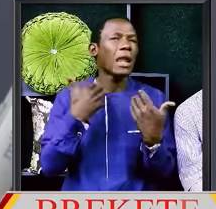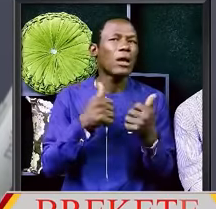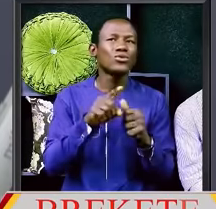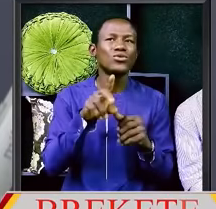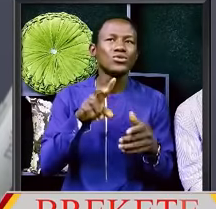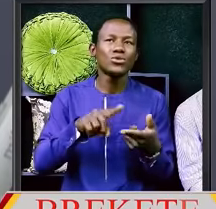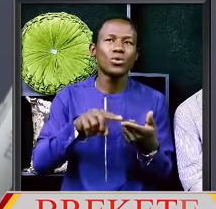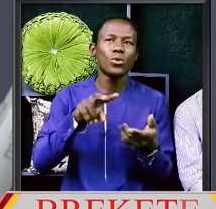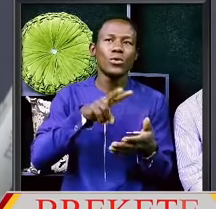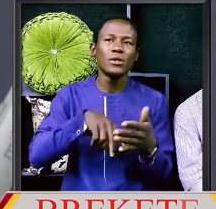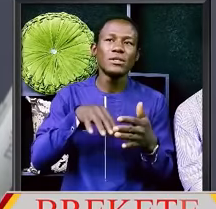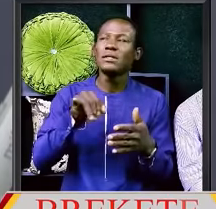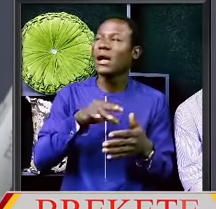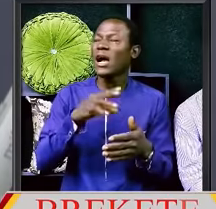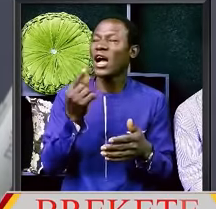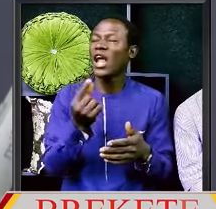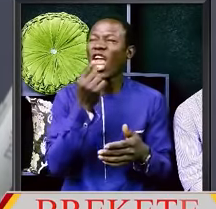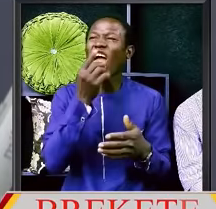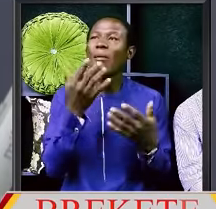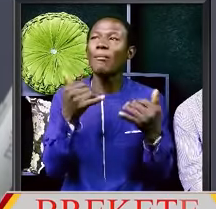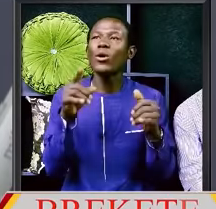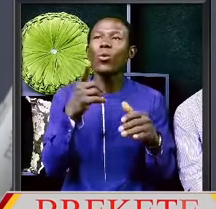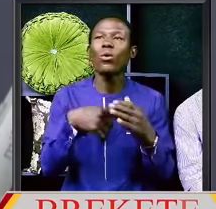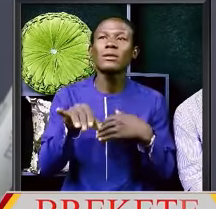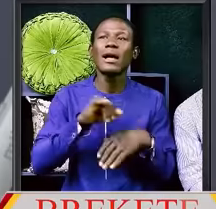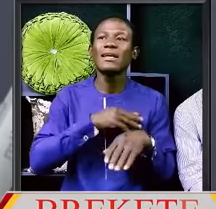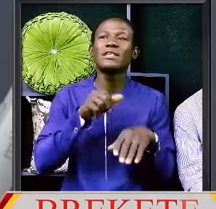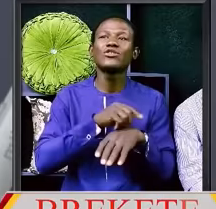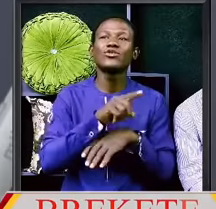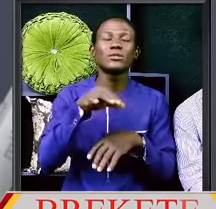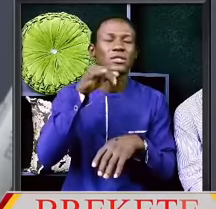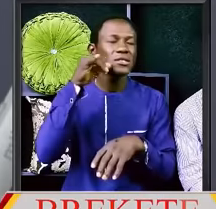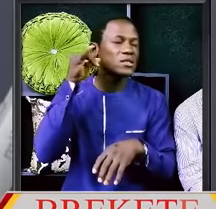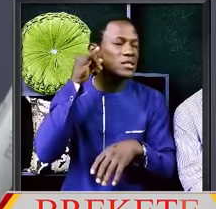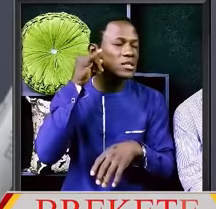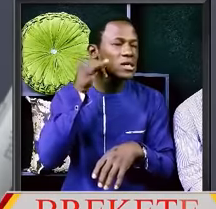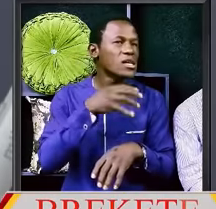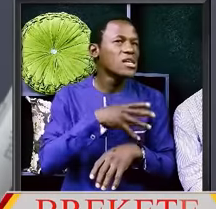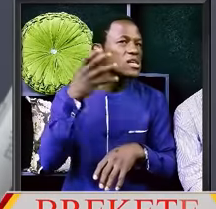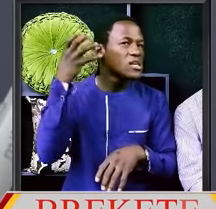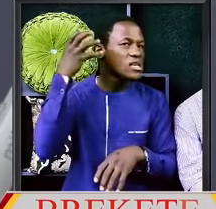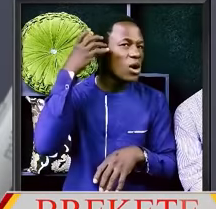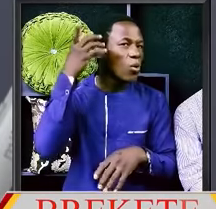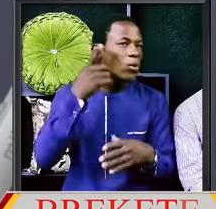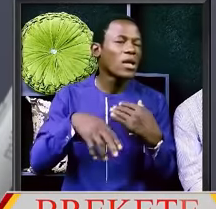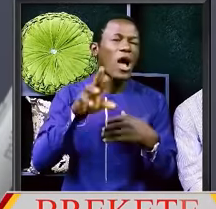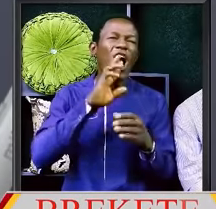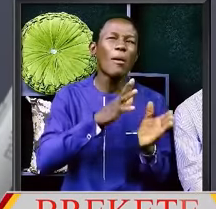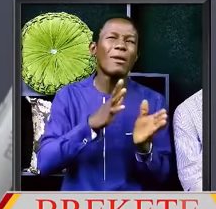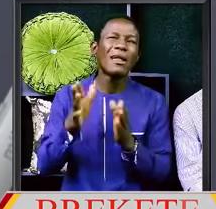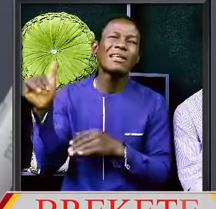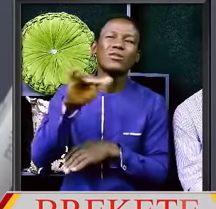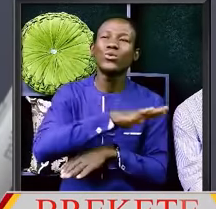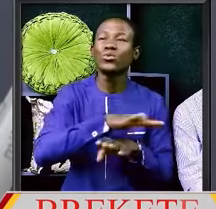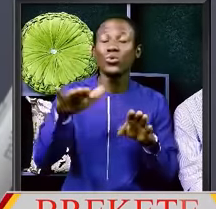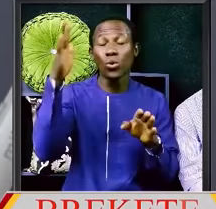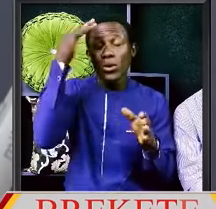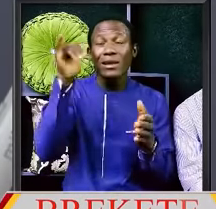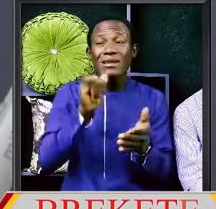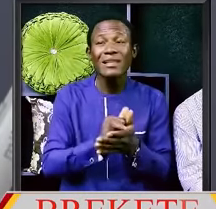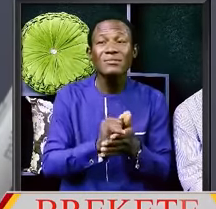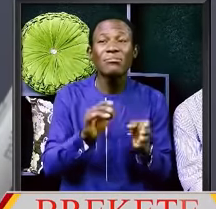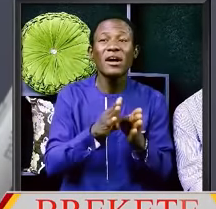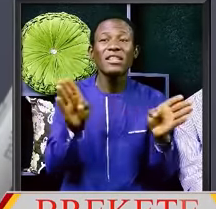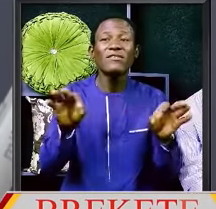that thing where I sent to na yesterday. Make when I hear waiting then they plan. They don't know say Brekete family now be the largest family for the whole